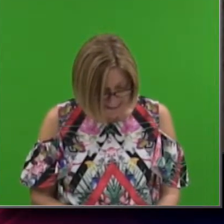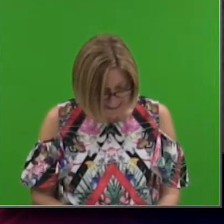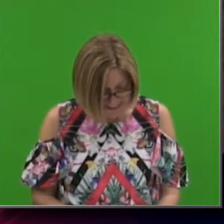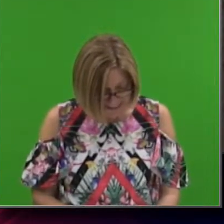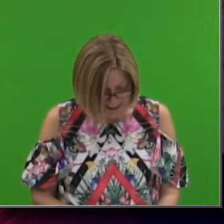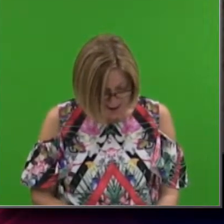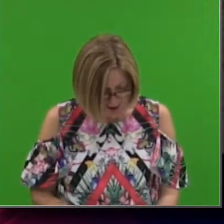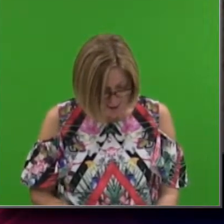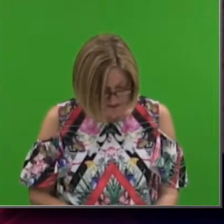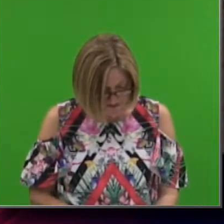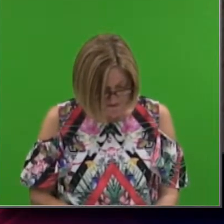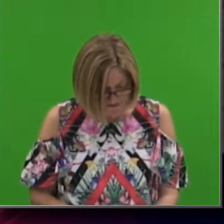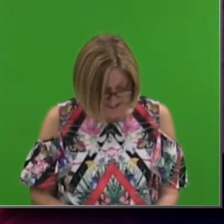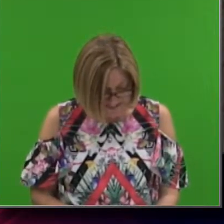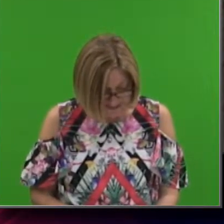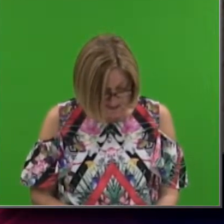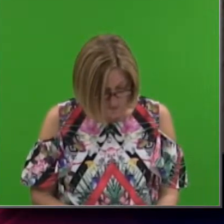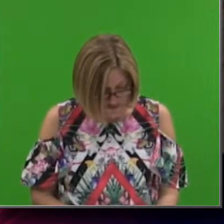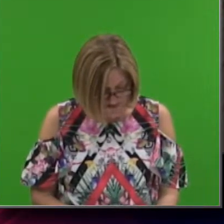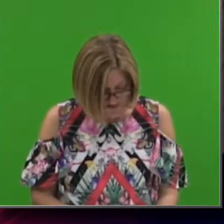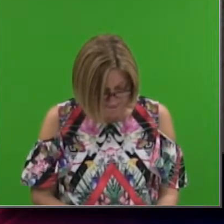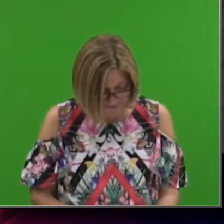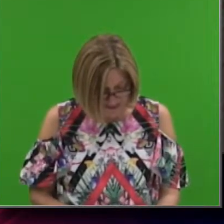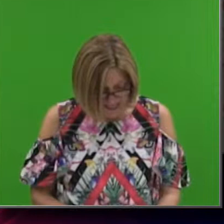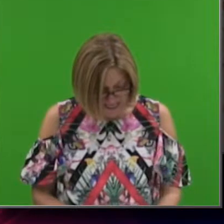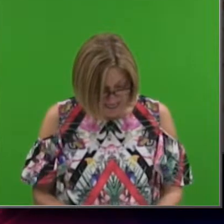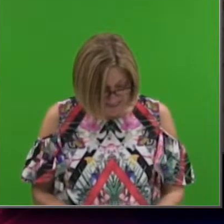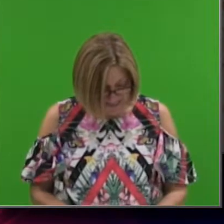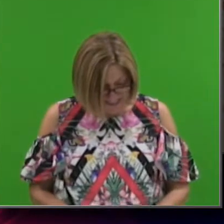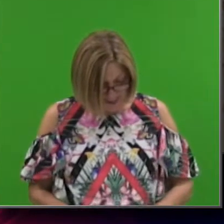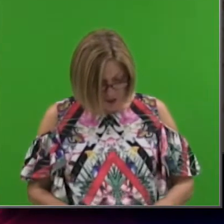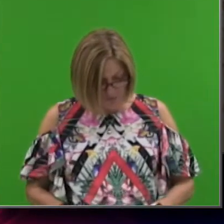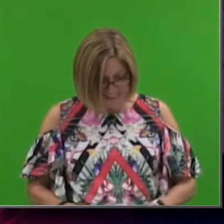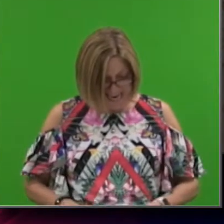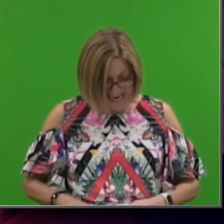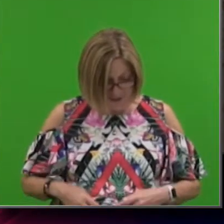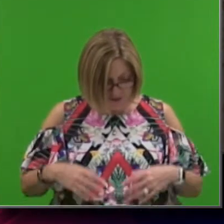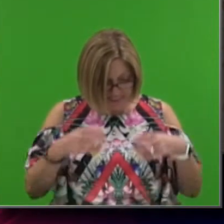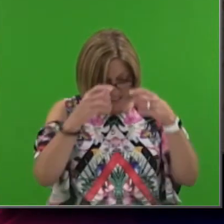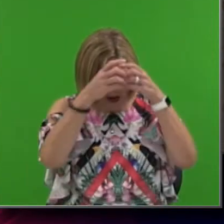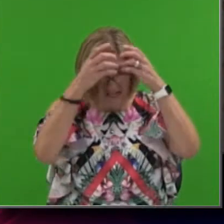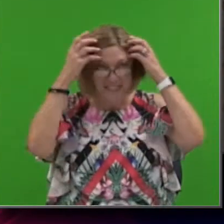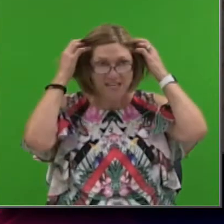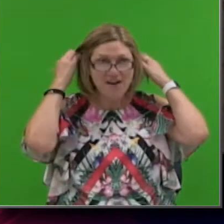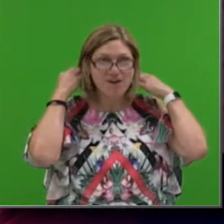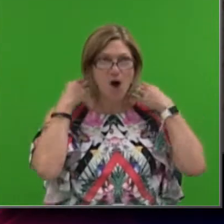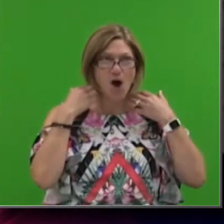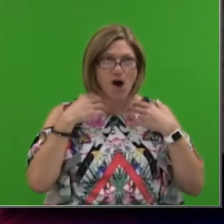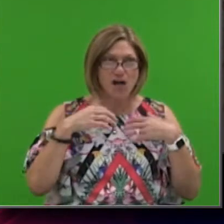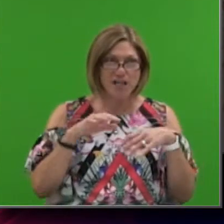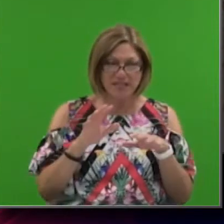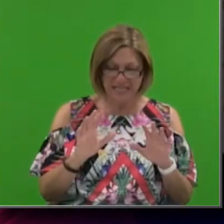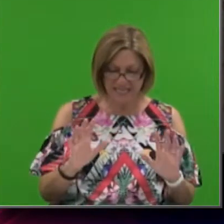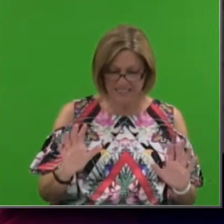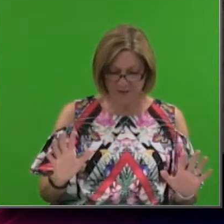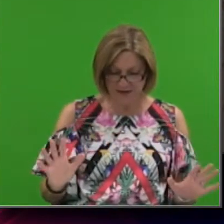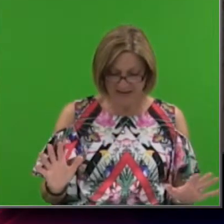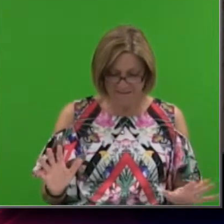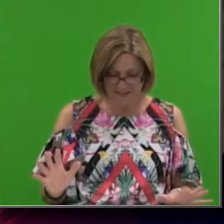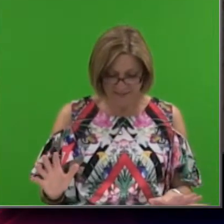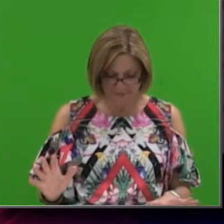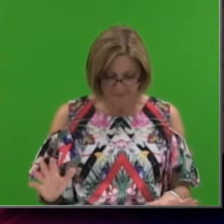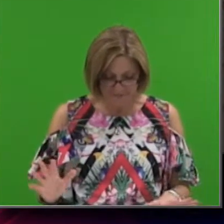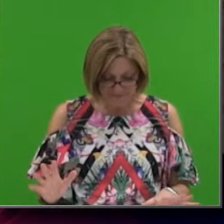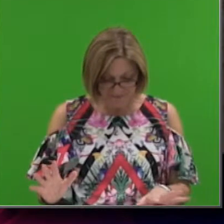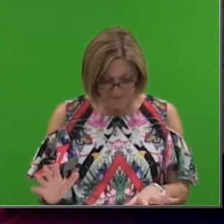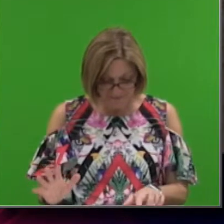goddess Athena, who invented weaving." Athena was actually the goddess of all